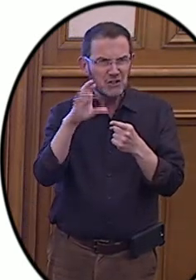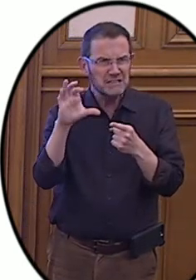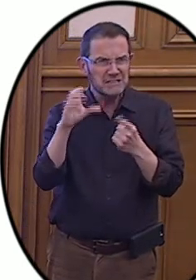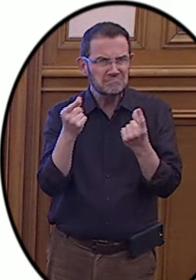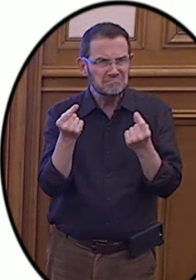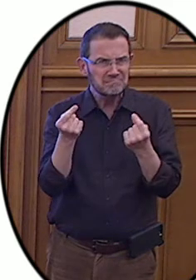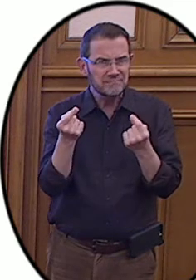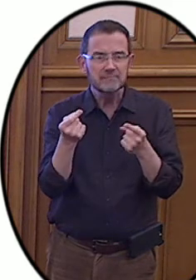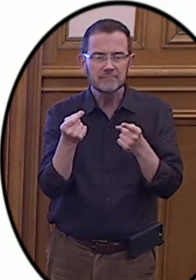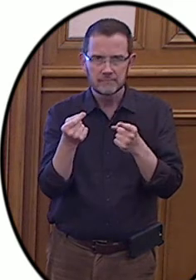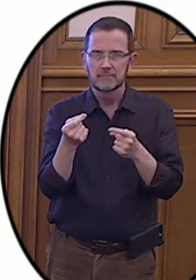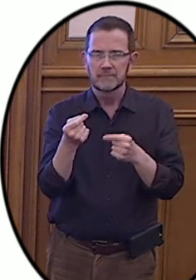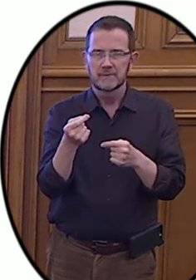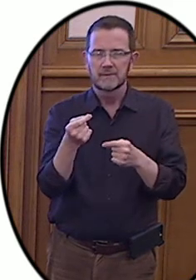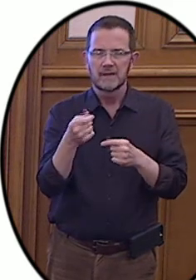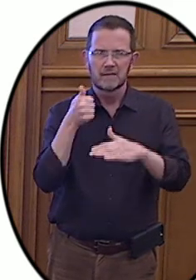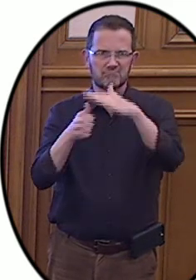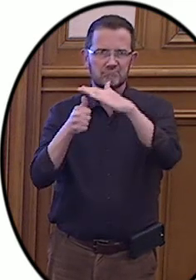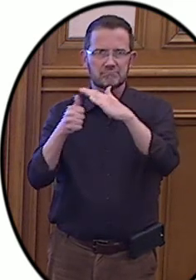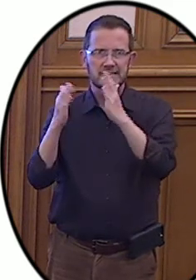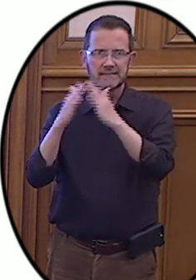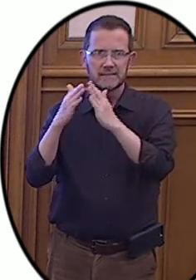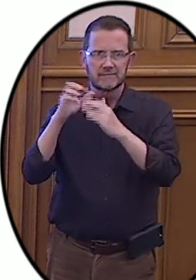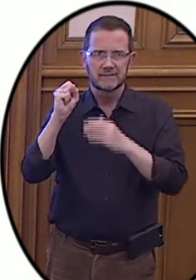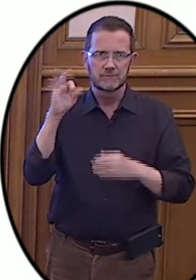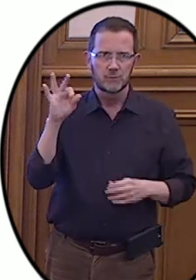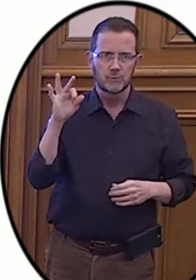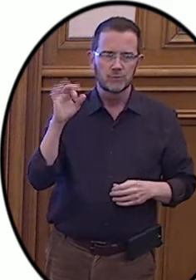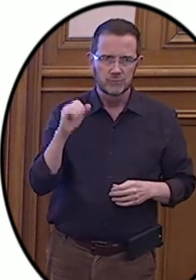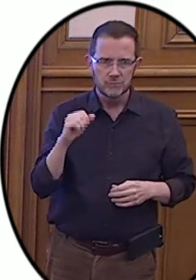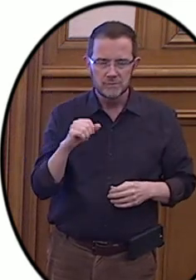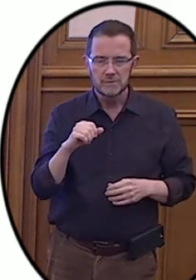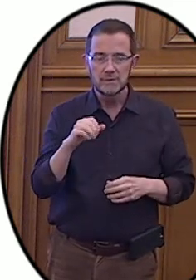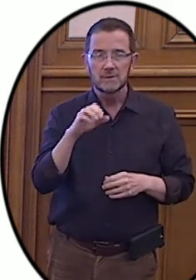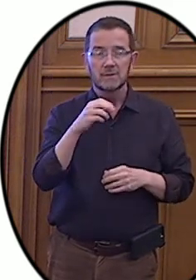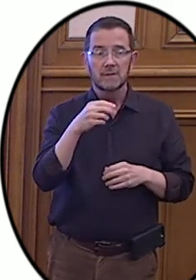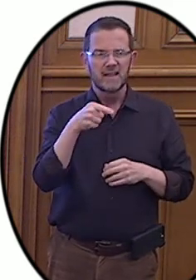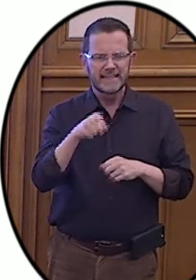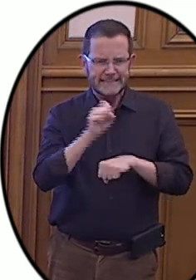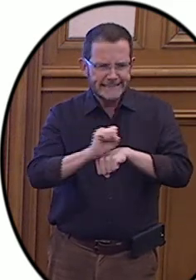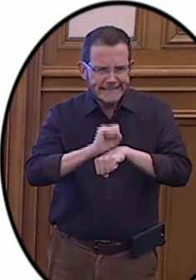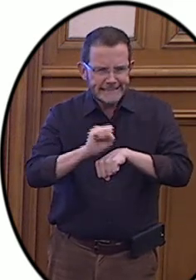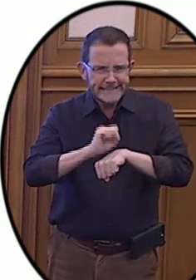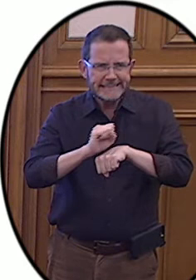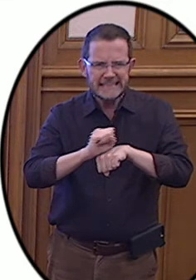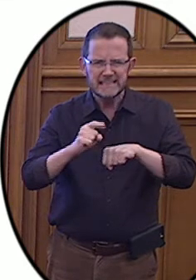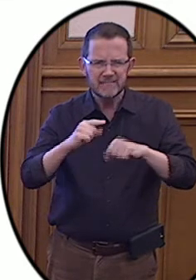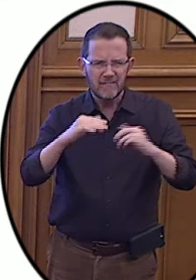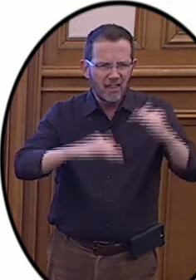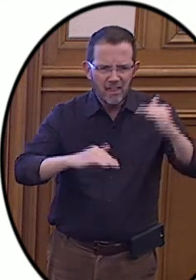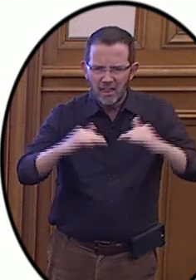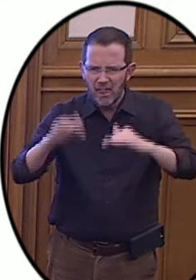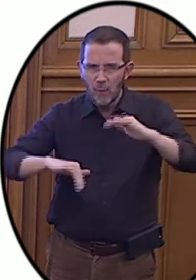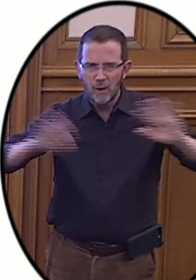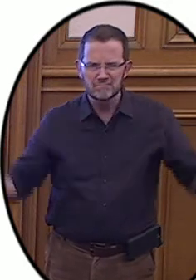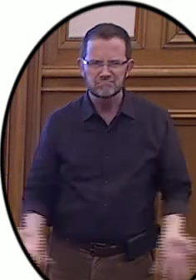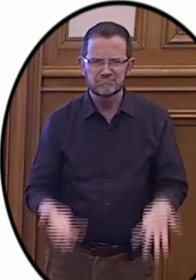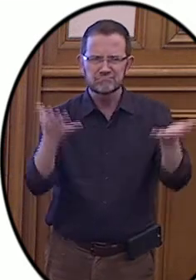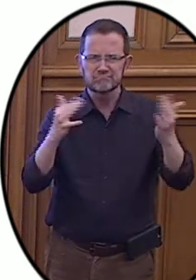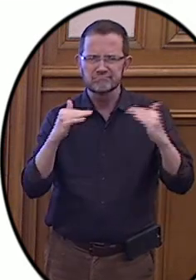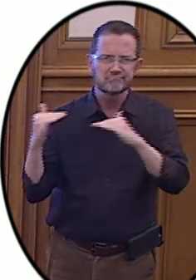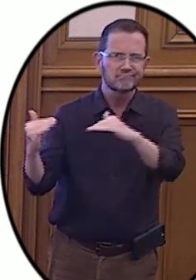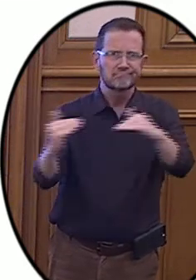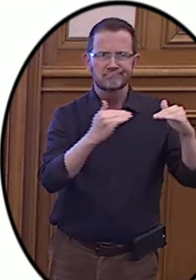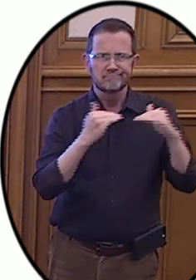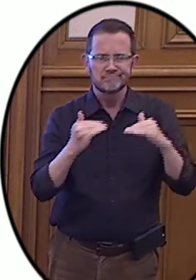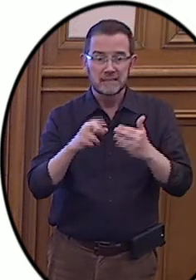Human Rights Commission is a city agency that works to promote equity and eliminate discrimination in San